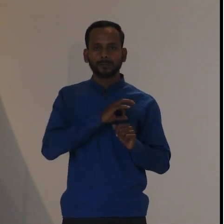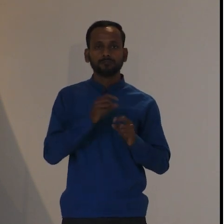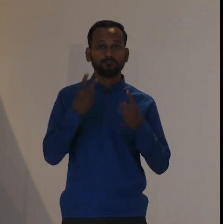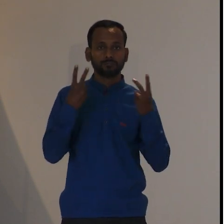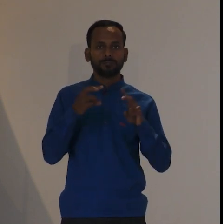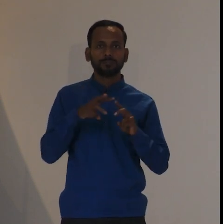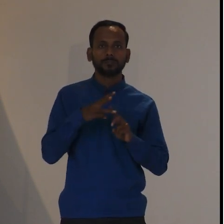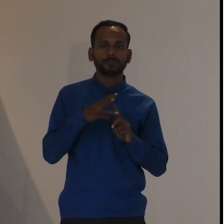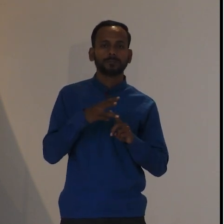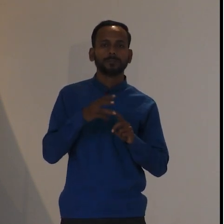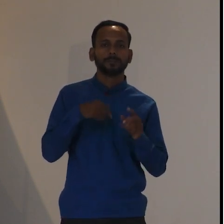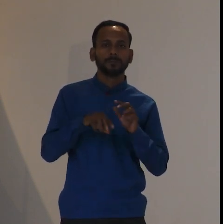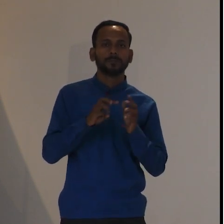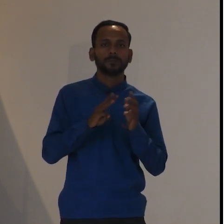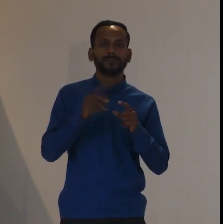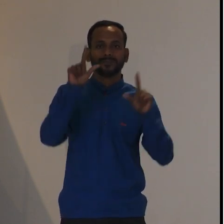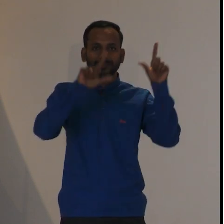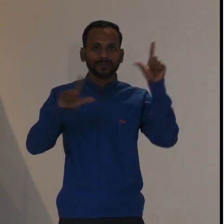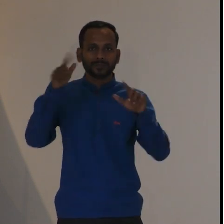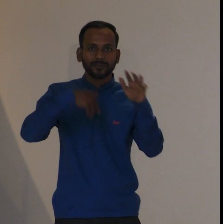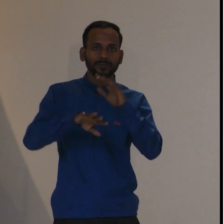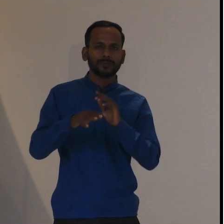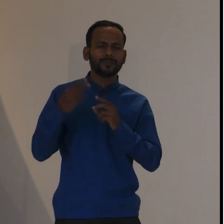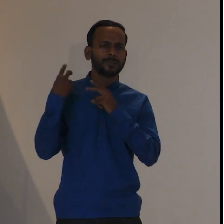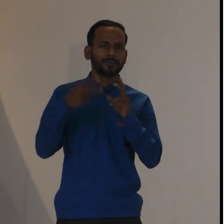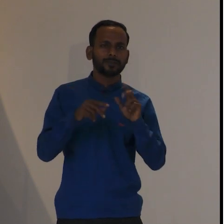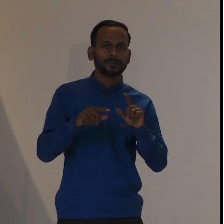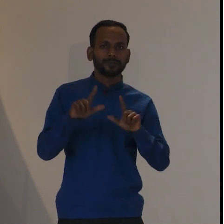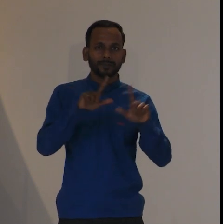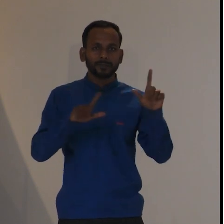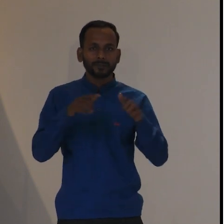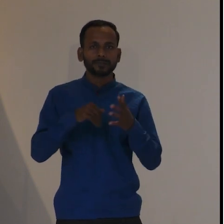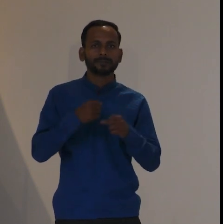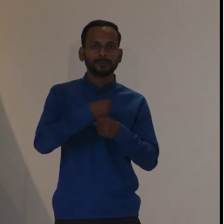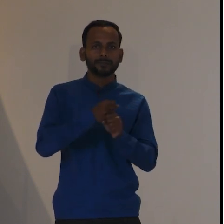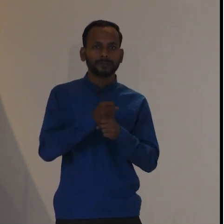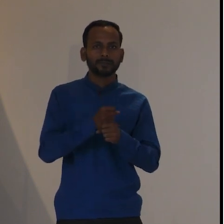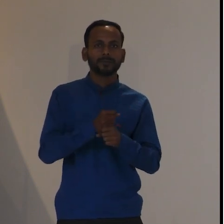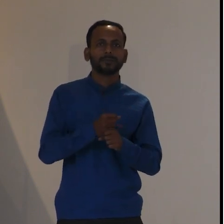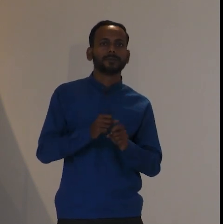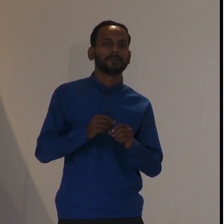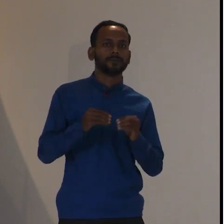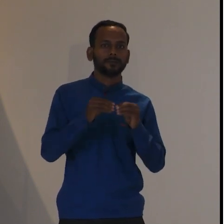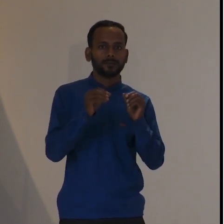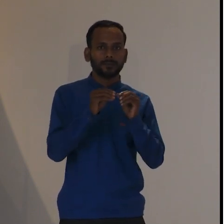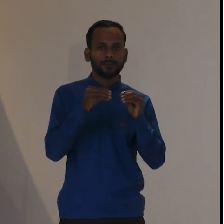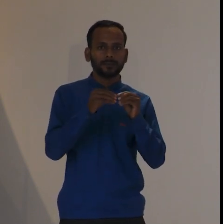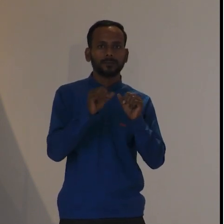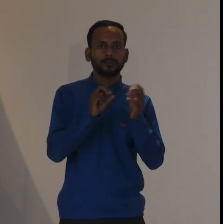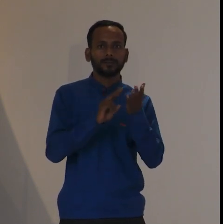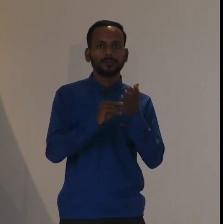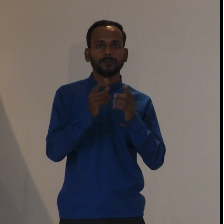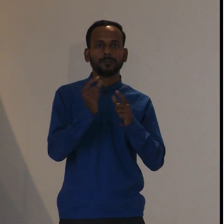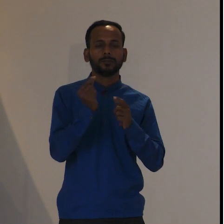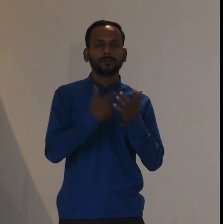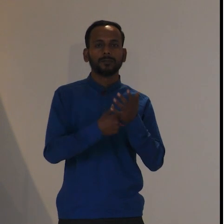is The Phantom at the Museum. It's a stop-motion animation created by brothers Quay around the bizarre